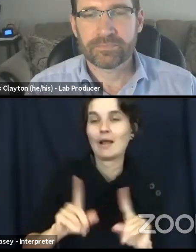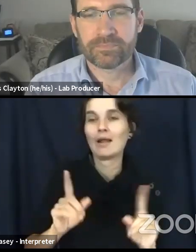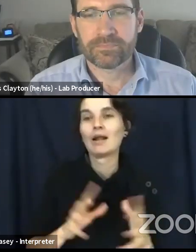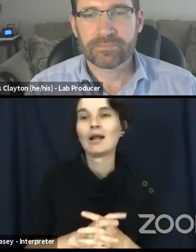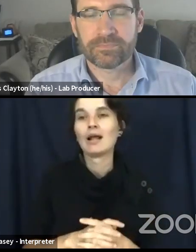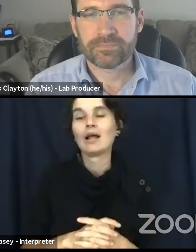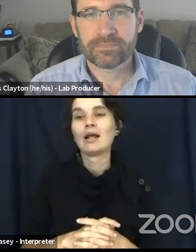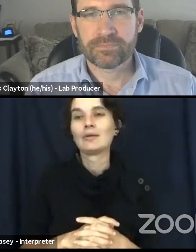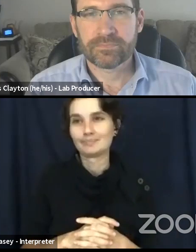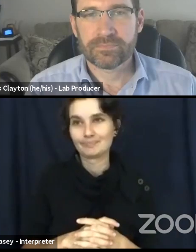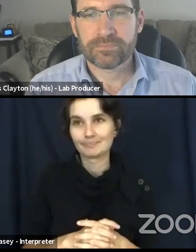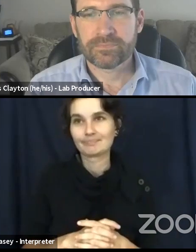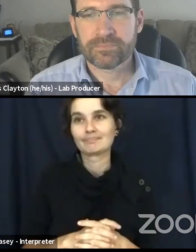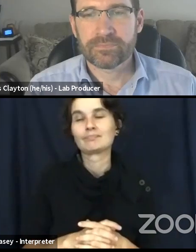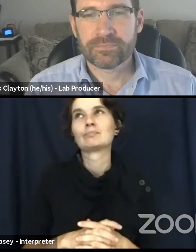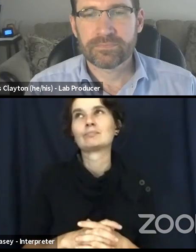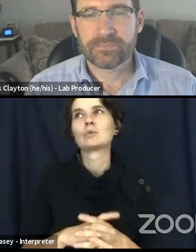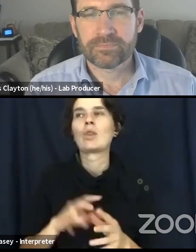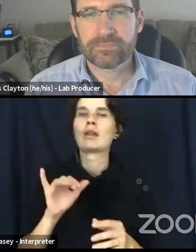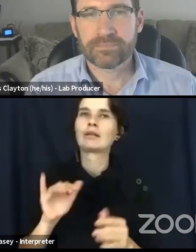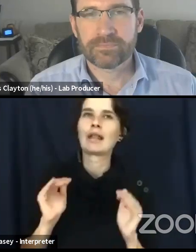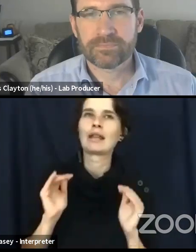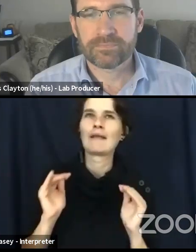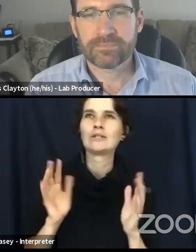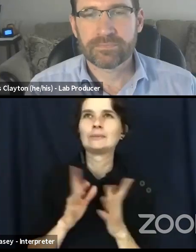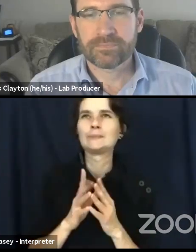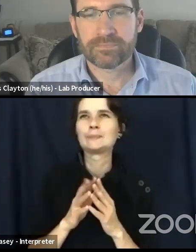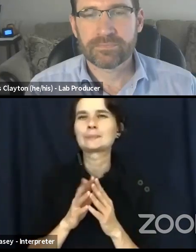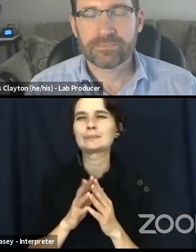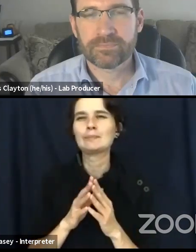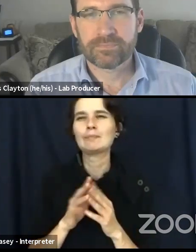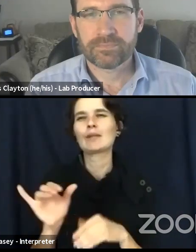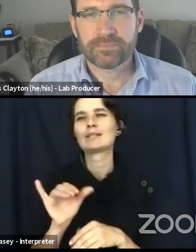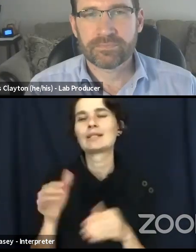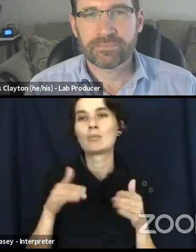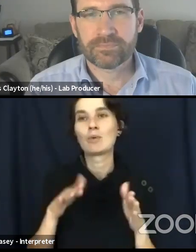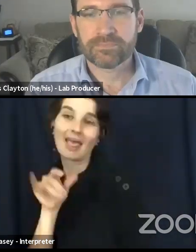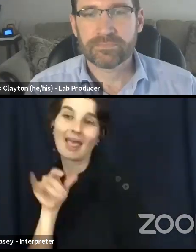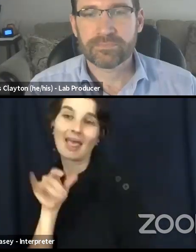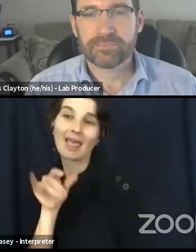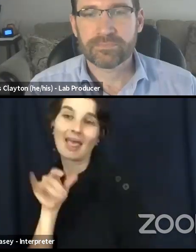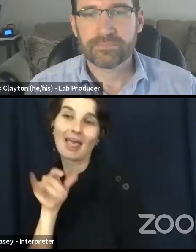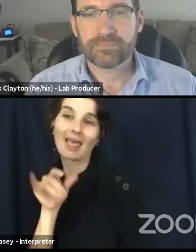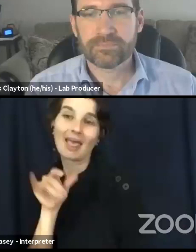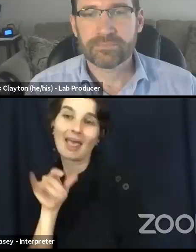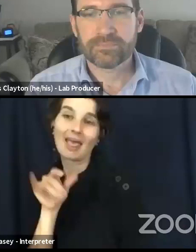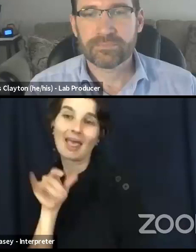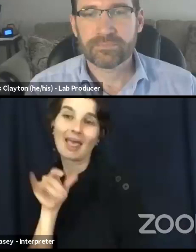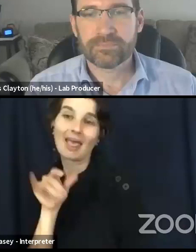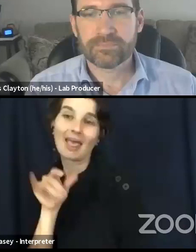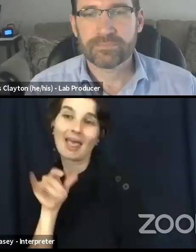So there's that level. There's this, the same way that you can like put a heart on the Facebook, data-driven.